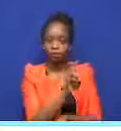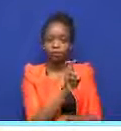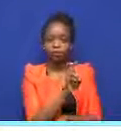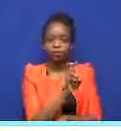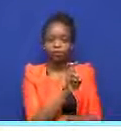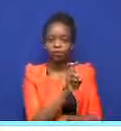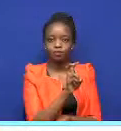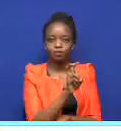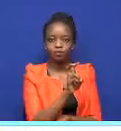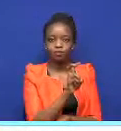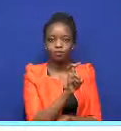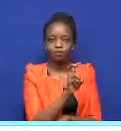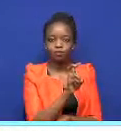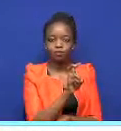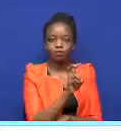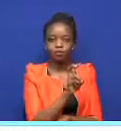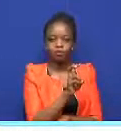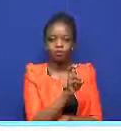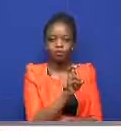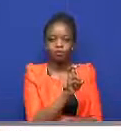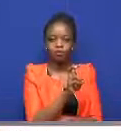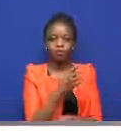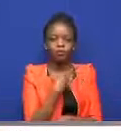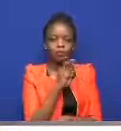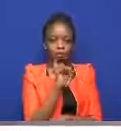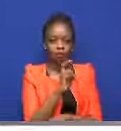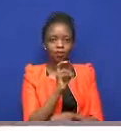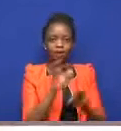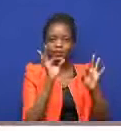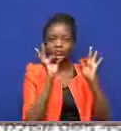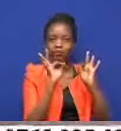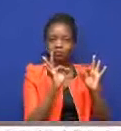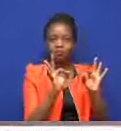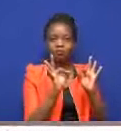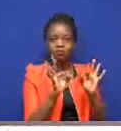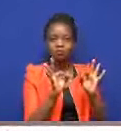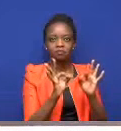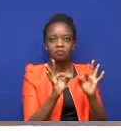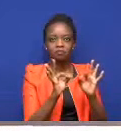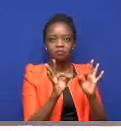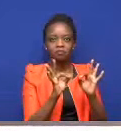Amran swinging that hammer such magnificently.